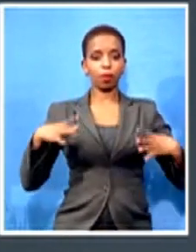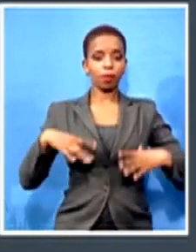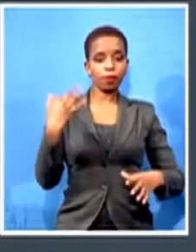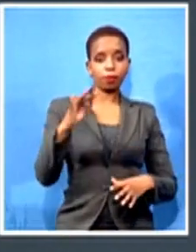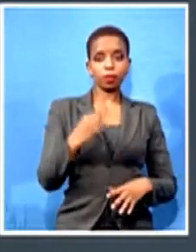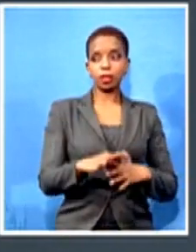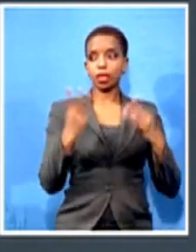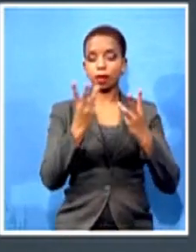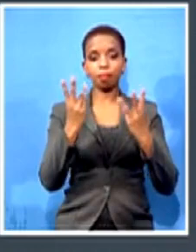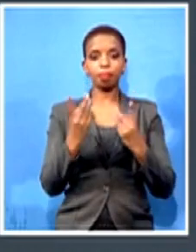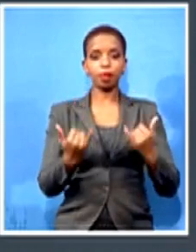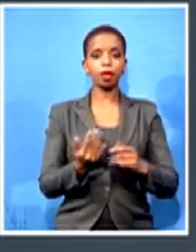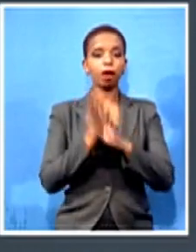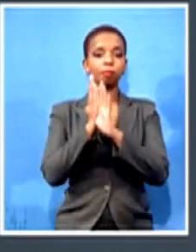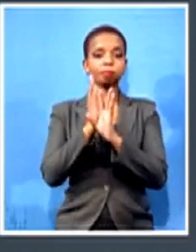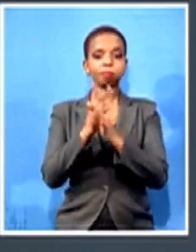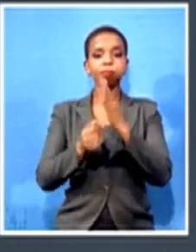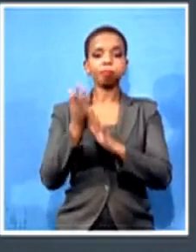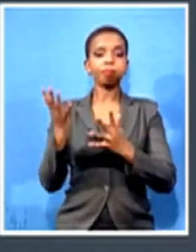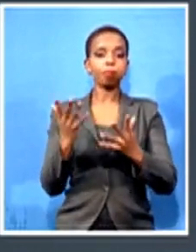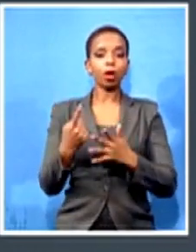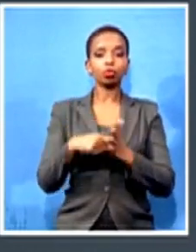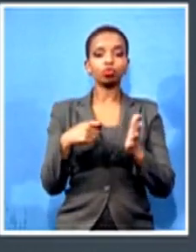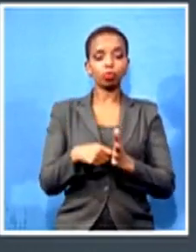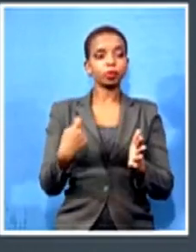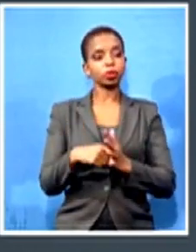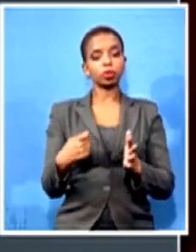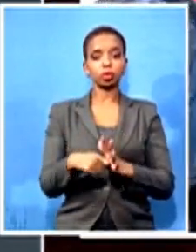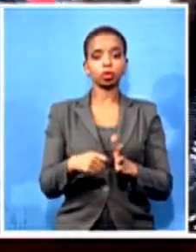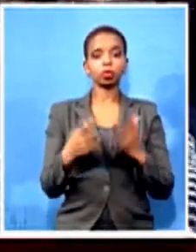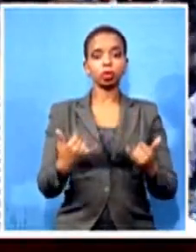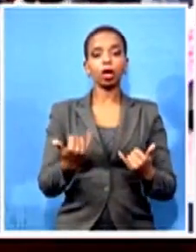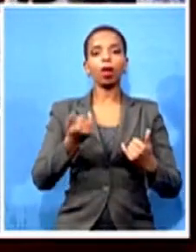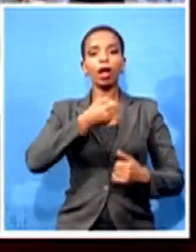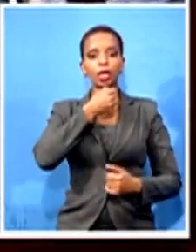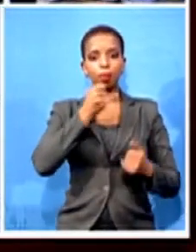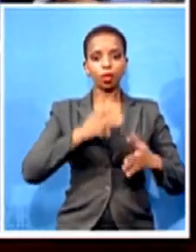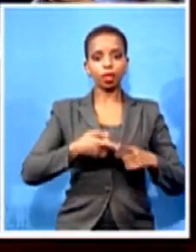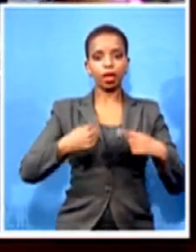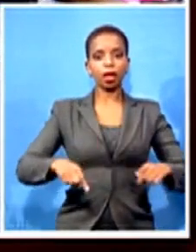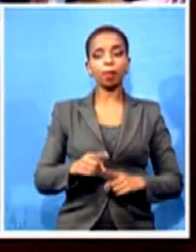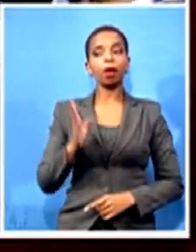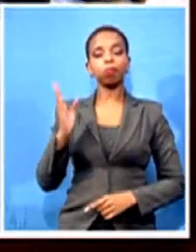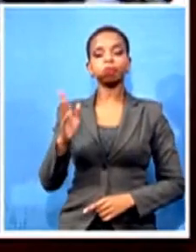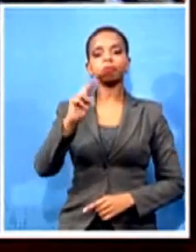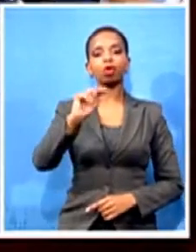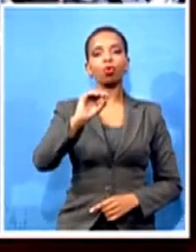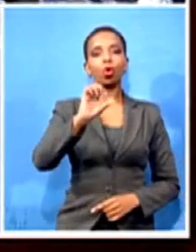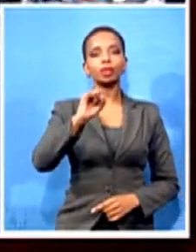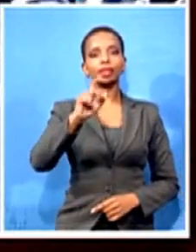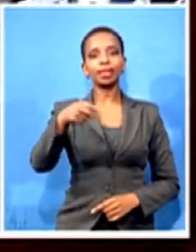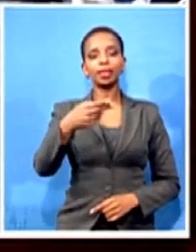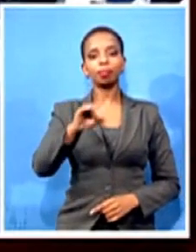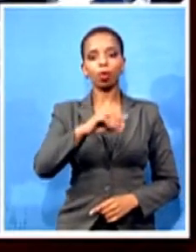to do their shopping. We now cross our reporter, I think, who is ready, Nosipho Mncube. Nosipho, thank you very much for joining